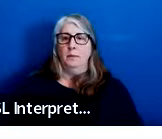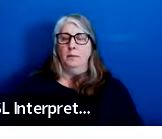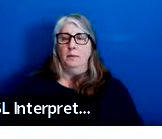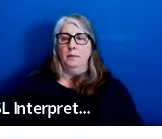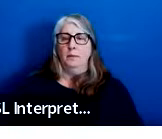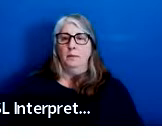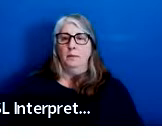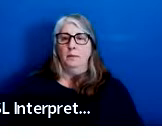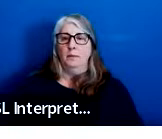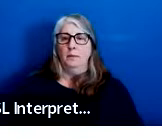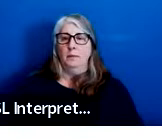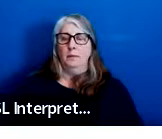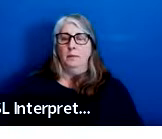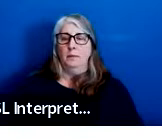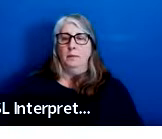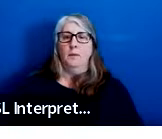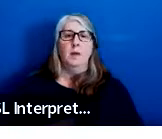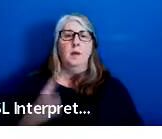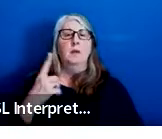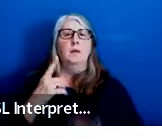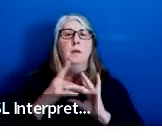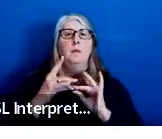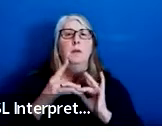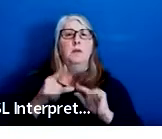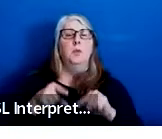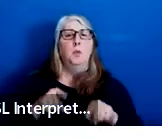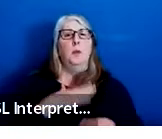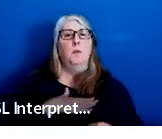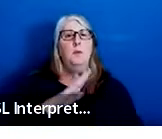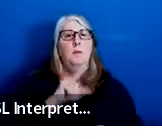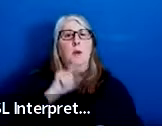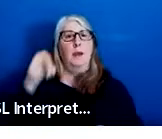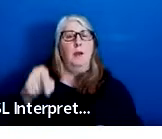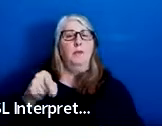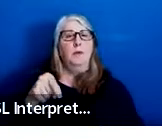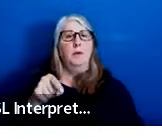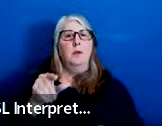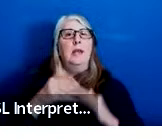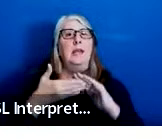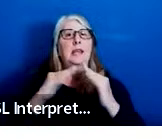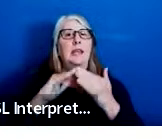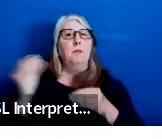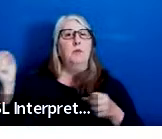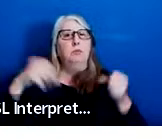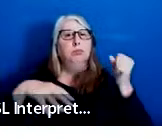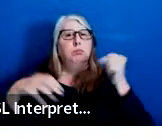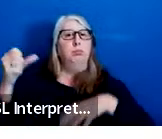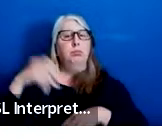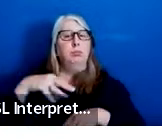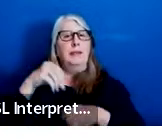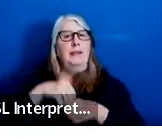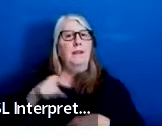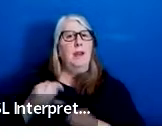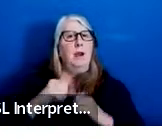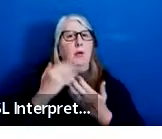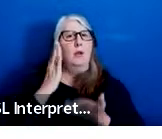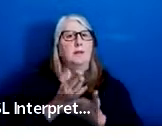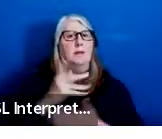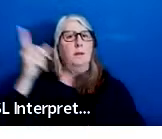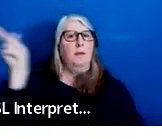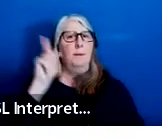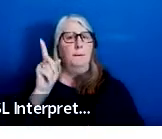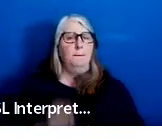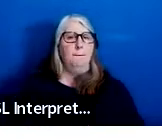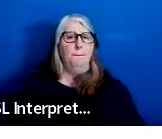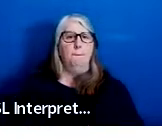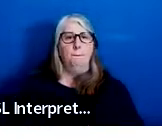When I have my cart out for pickup, neighbors tend to put non-compost items in the bin. What can I do to deter this?